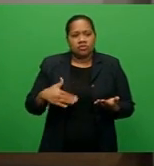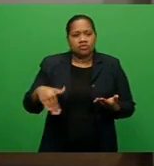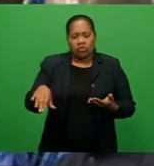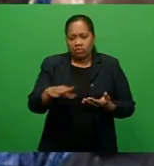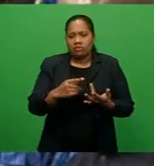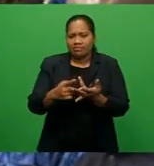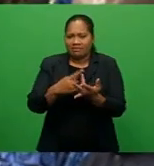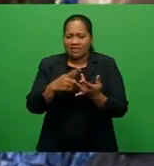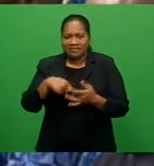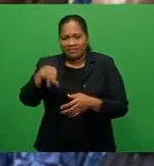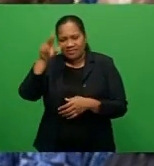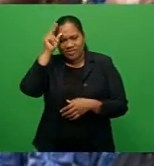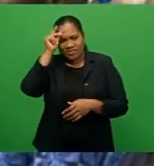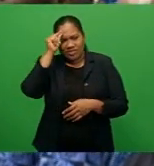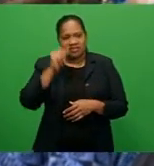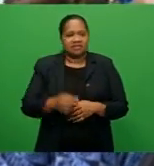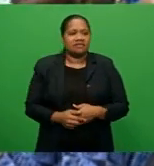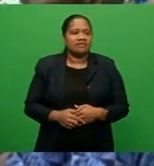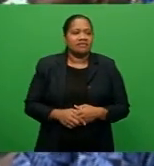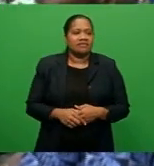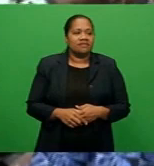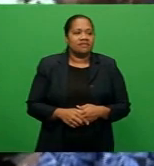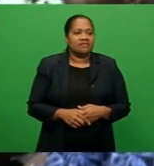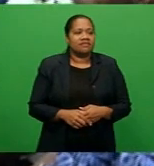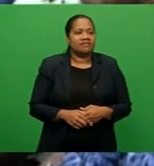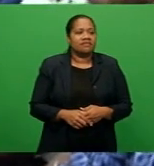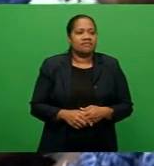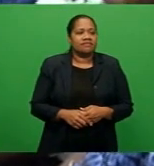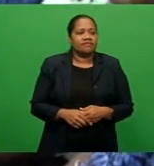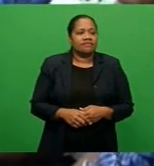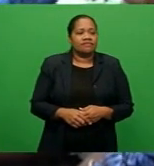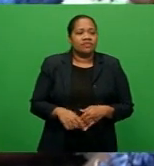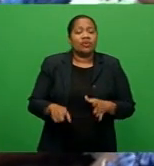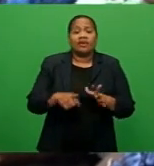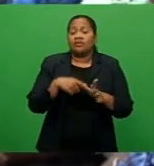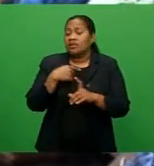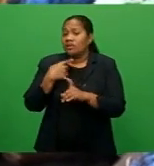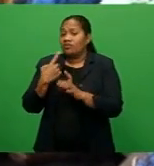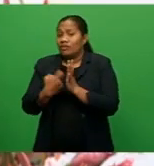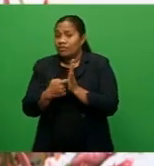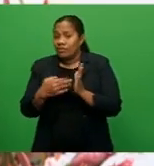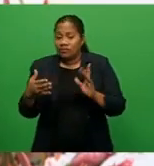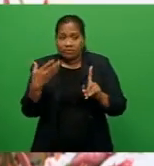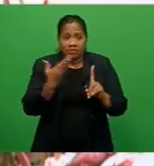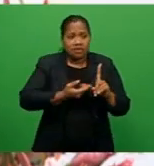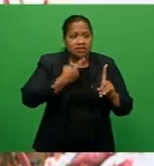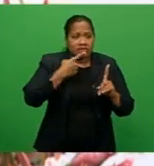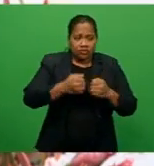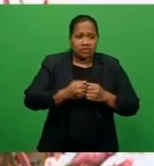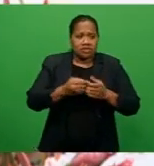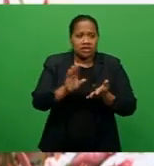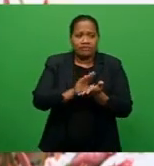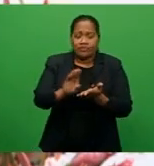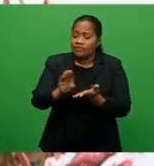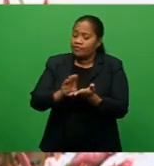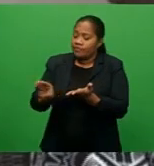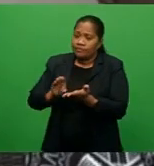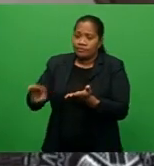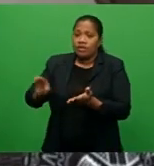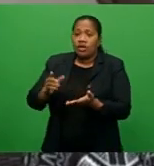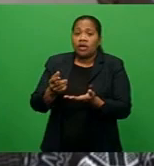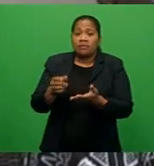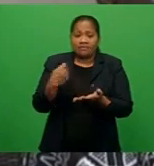Fijians. TLTB Manager Landowners Affairs Unit, Aquila Rembebu, says they will start disbursing the grant from